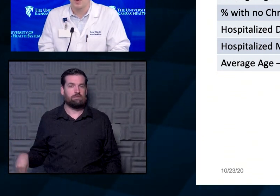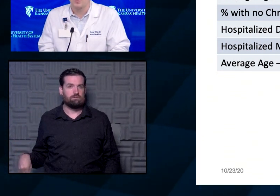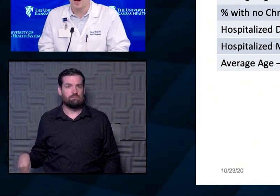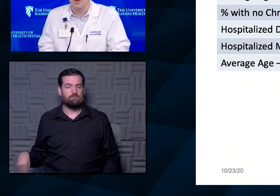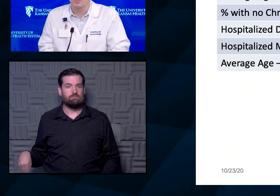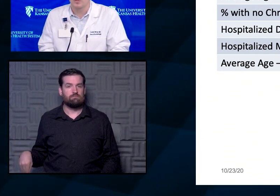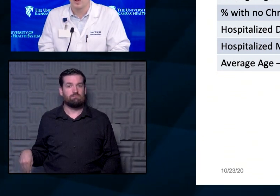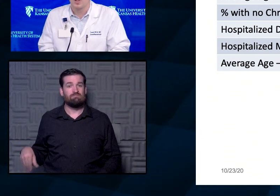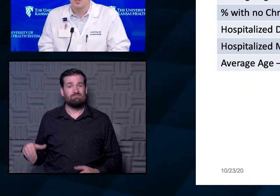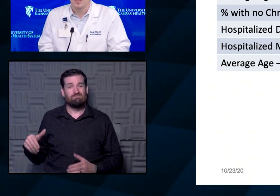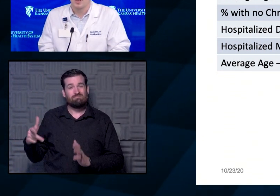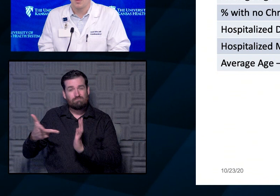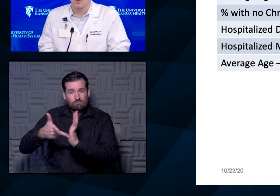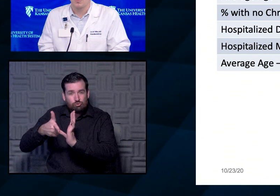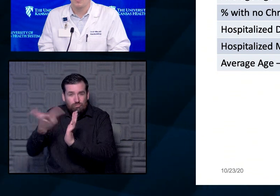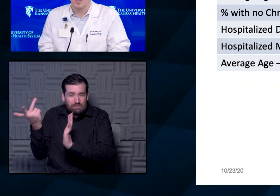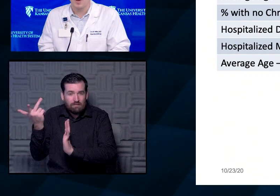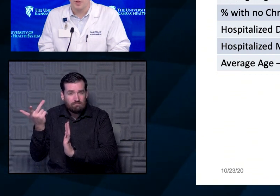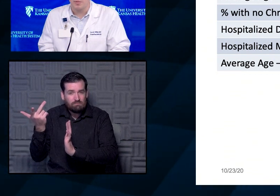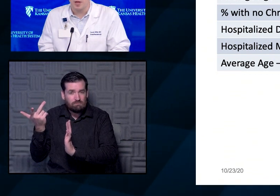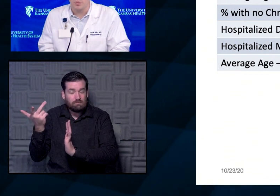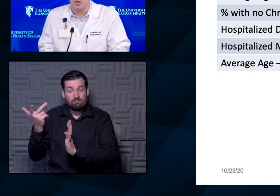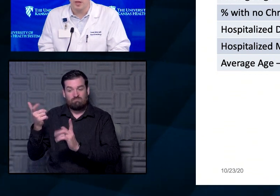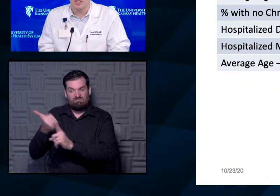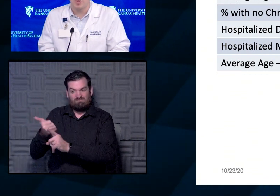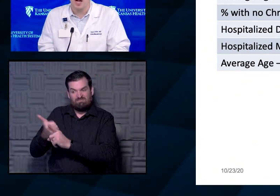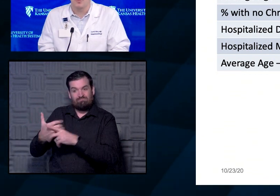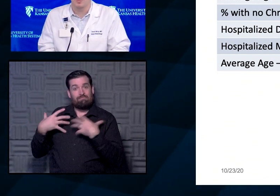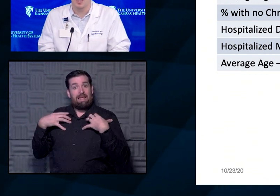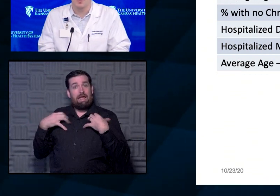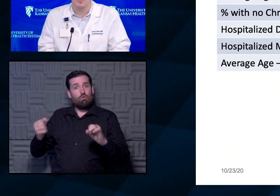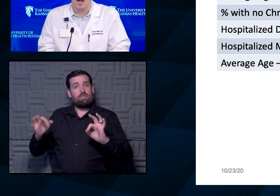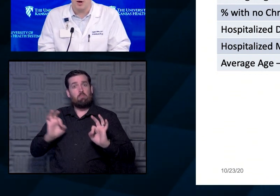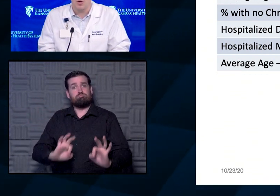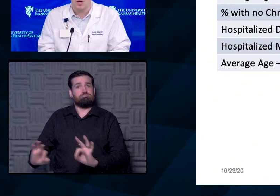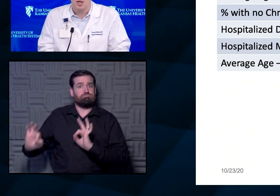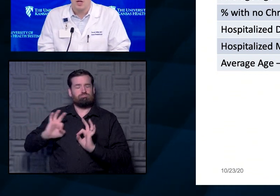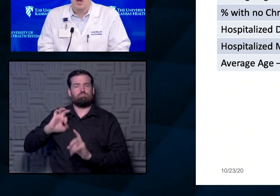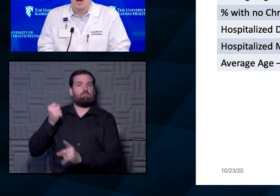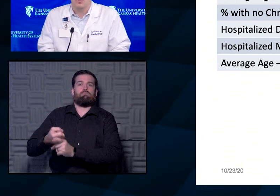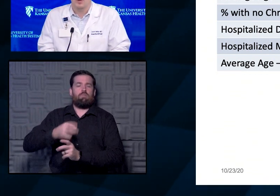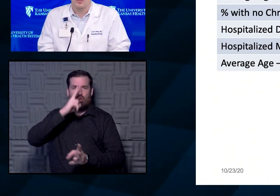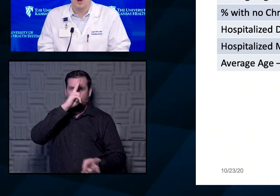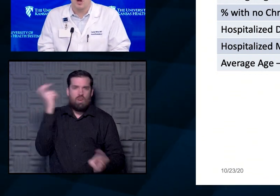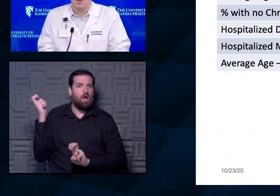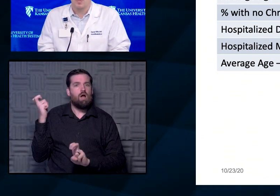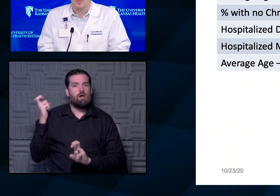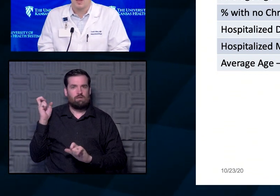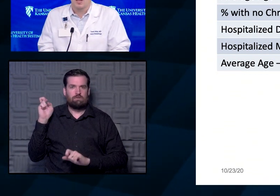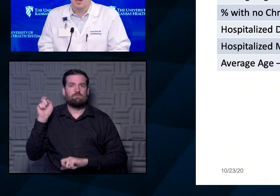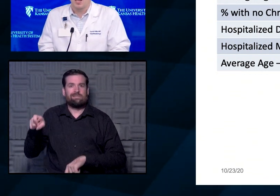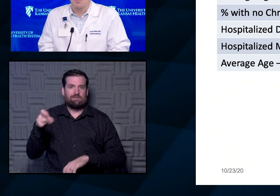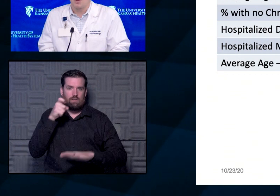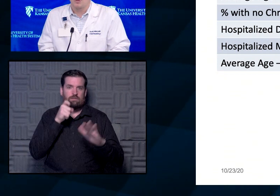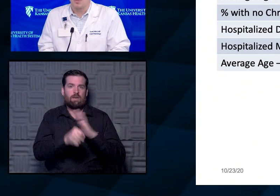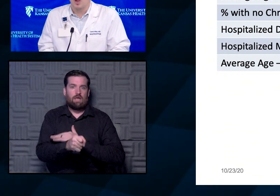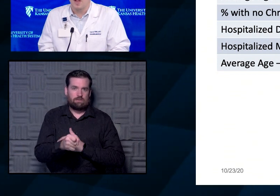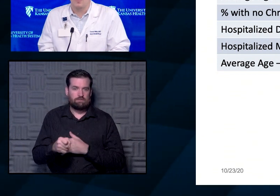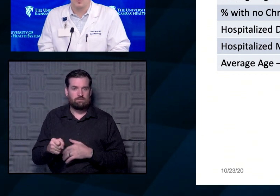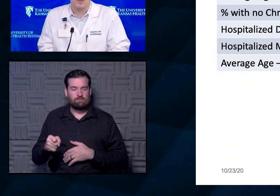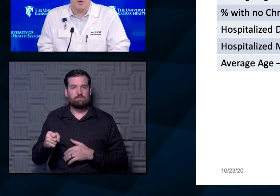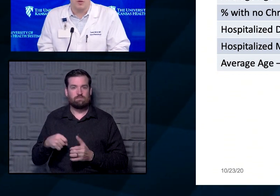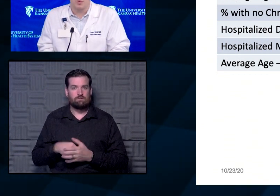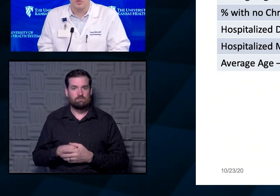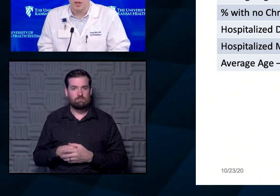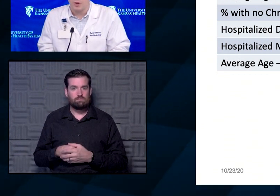nearly 3 times the number of healthy people needing to be hospitalized now as we saw in March and April. And